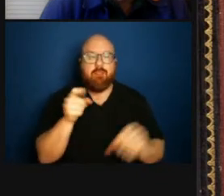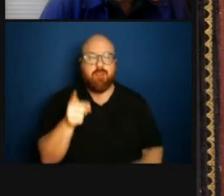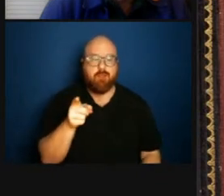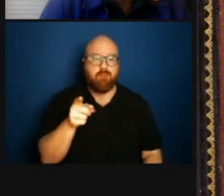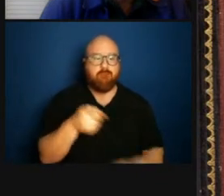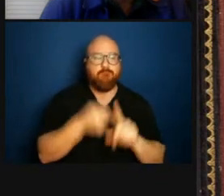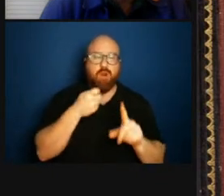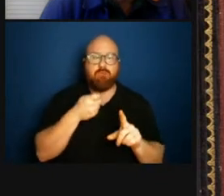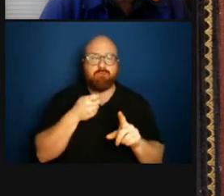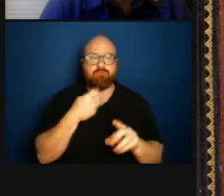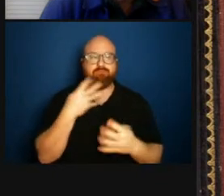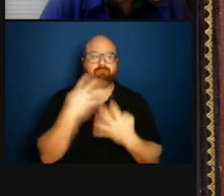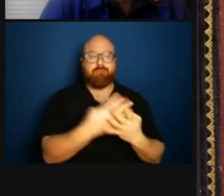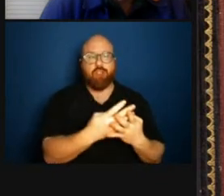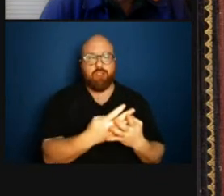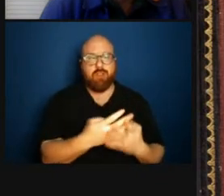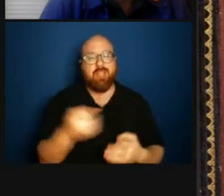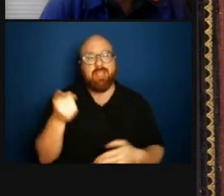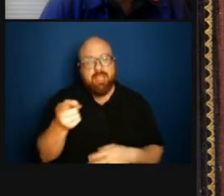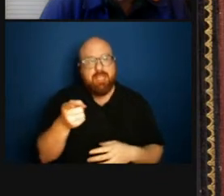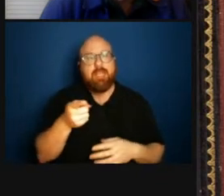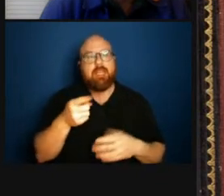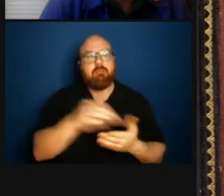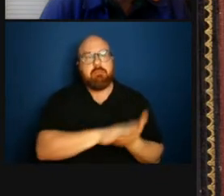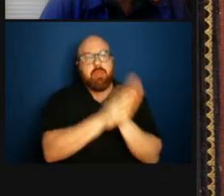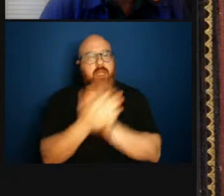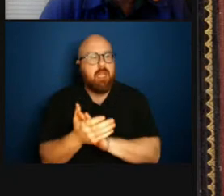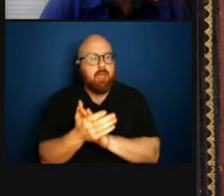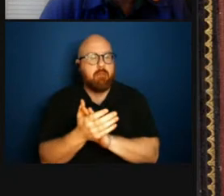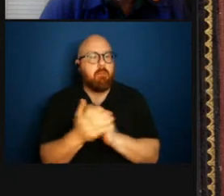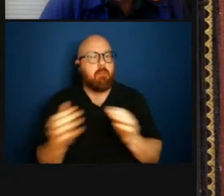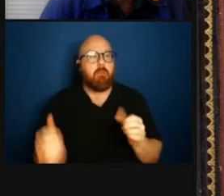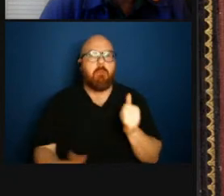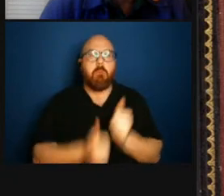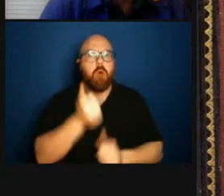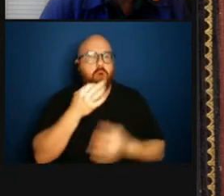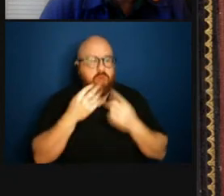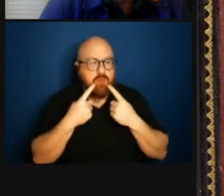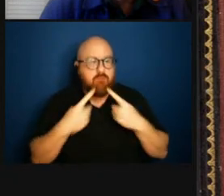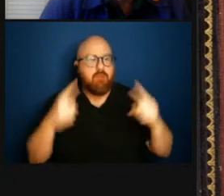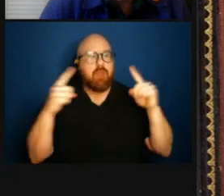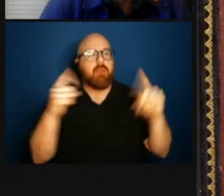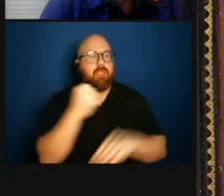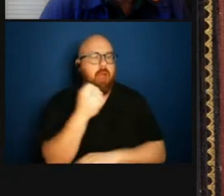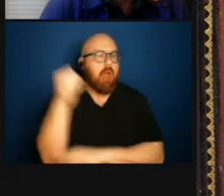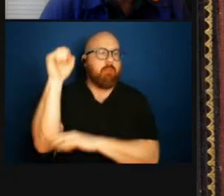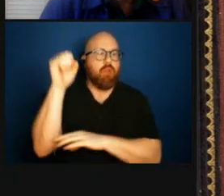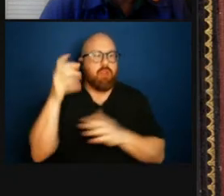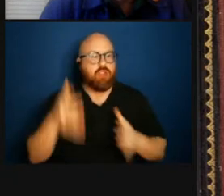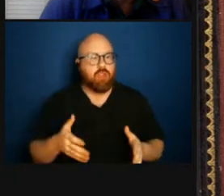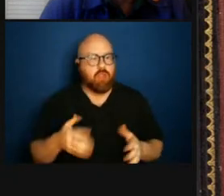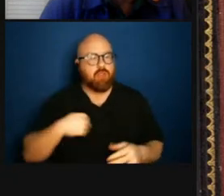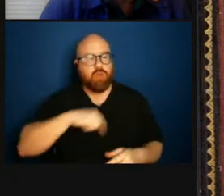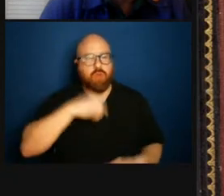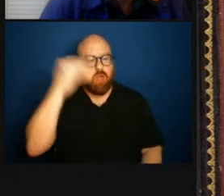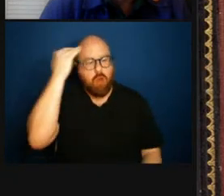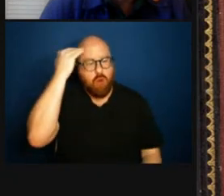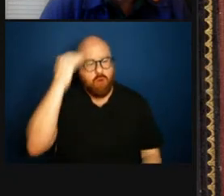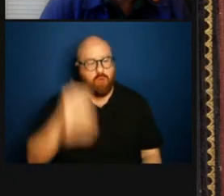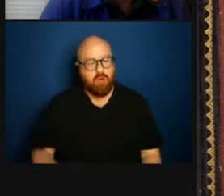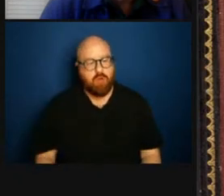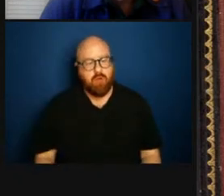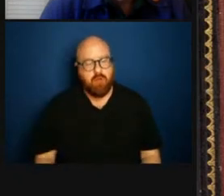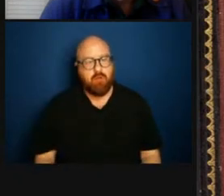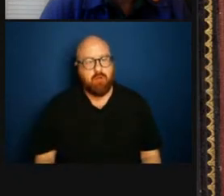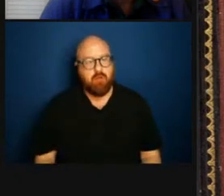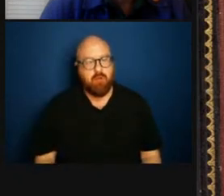famous abolitionist that we know. Here he is sitting with Wendell Phillips and John Seymour, the two famous abolitionists of the